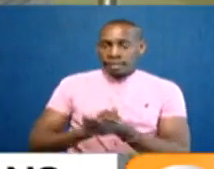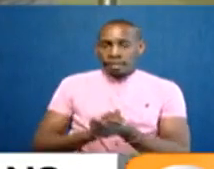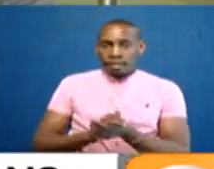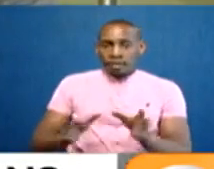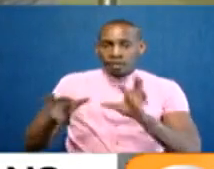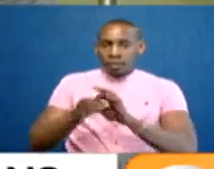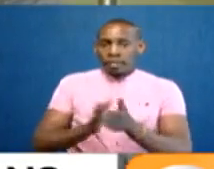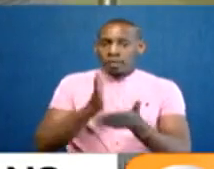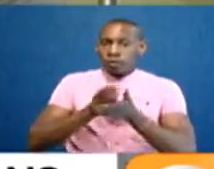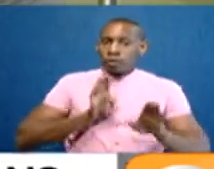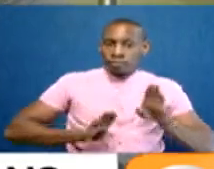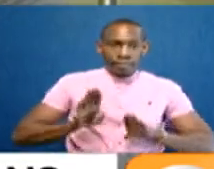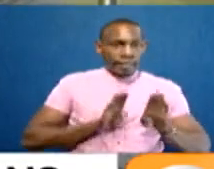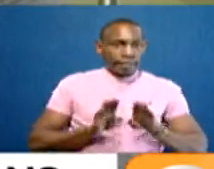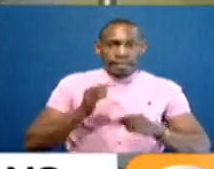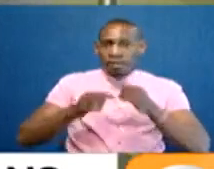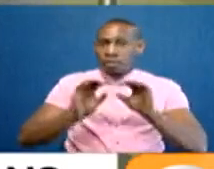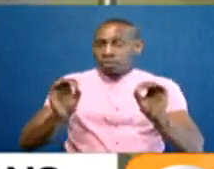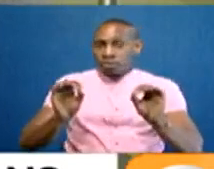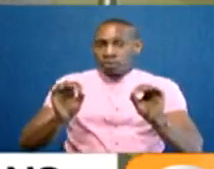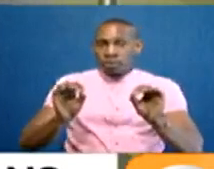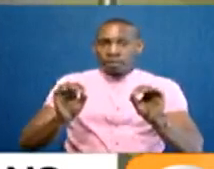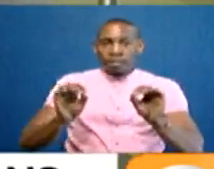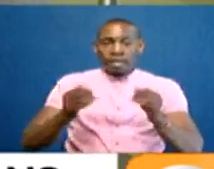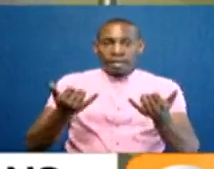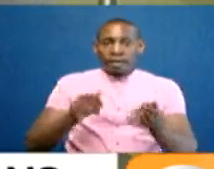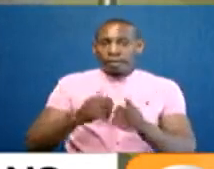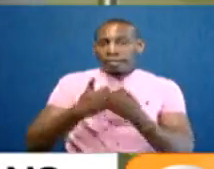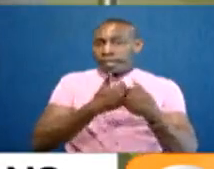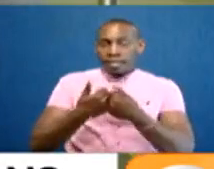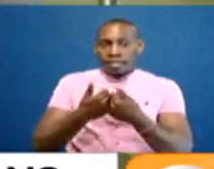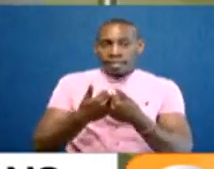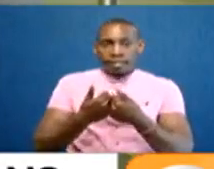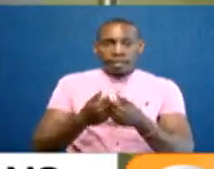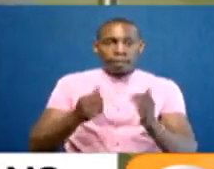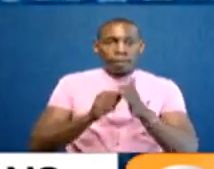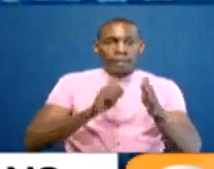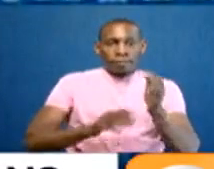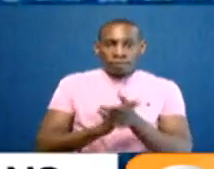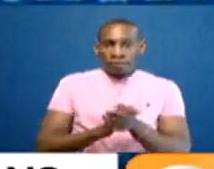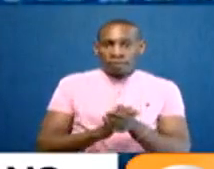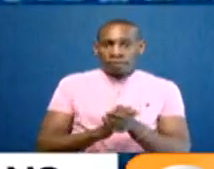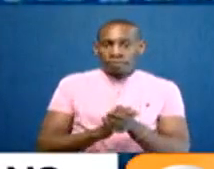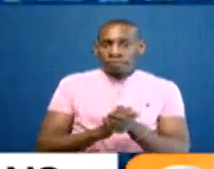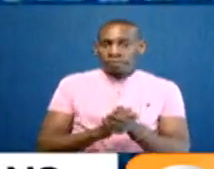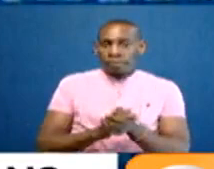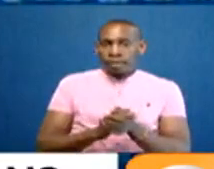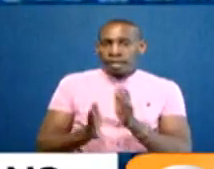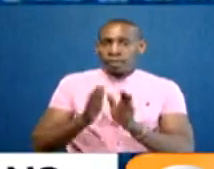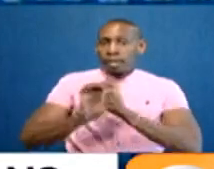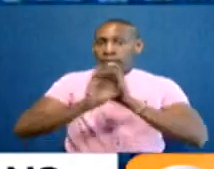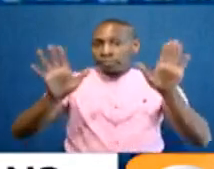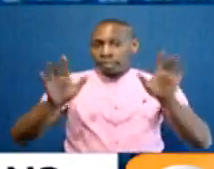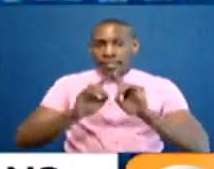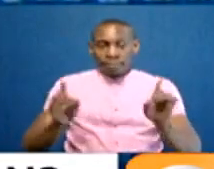inauthentic behavior doesn't take place or take root. Mm-hmm. Now, there are some challenges. The heart of the issue is always going to be the algorithm and the lack of